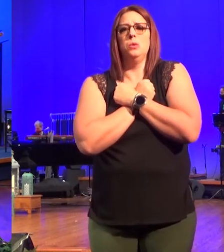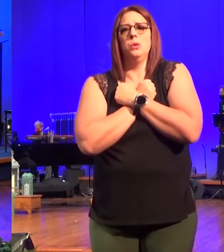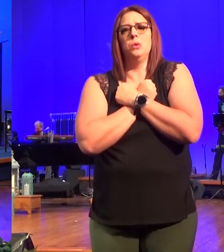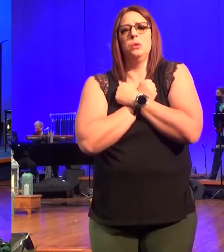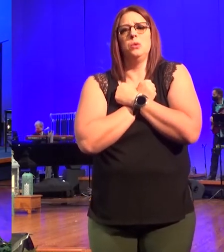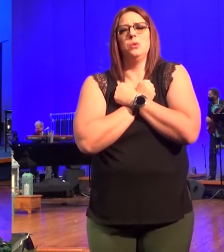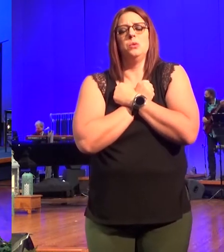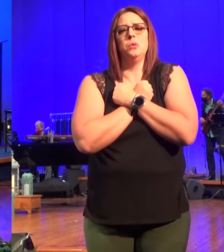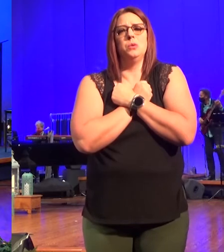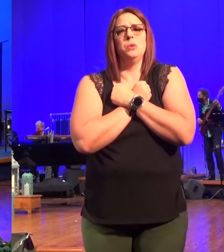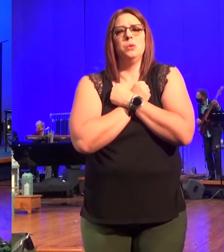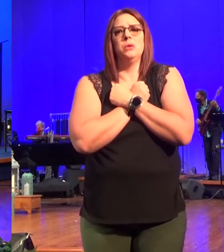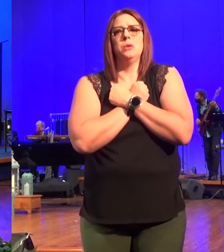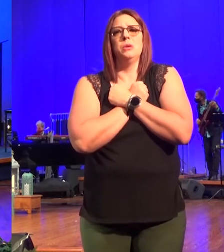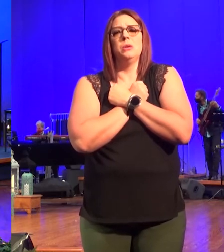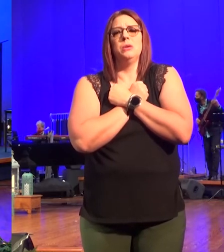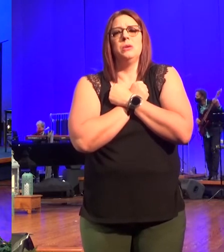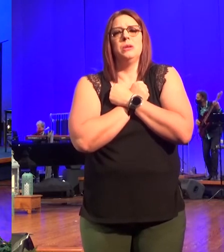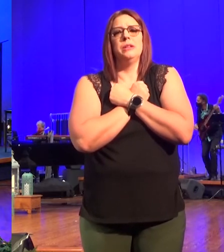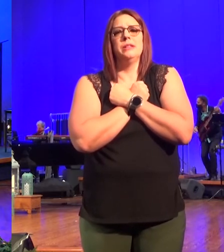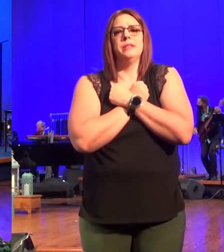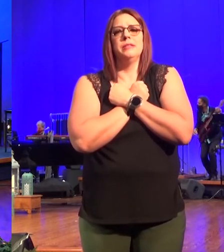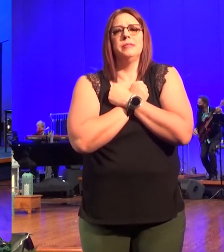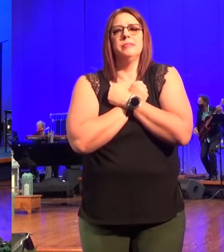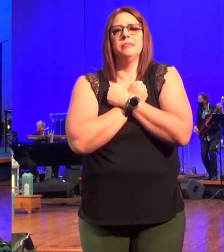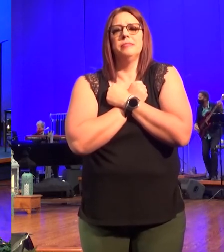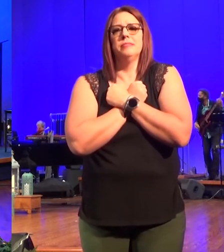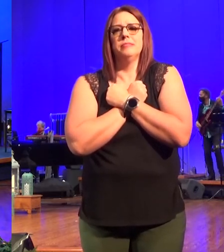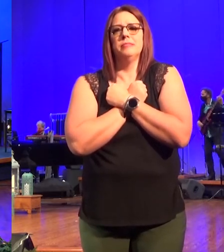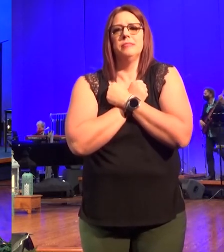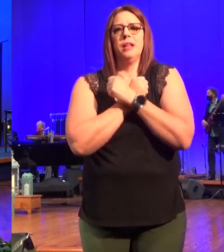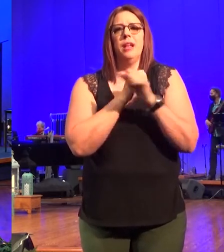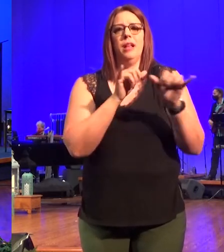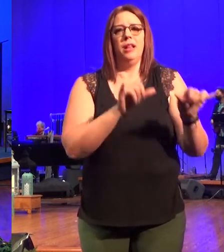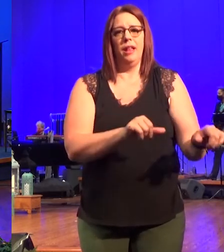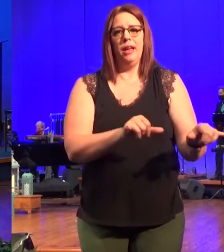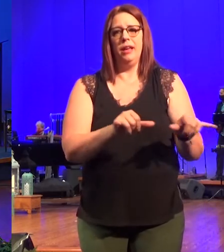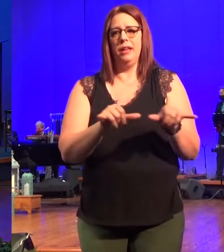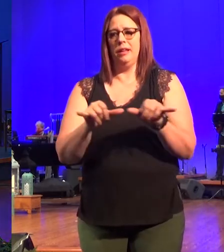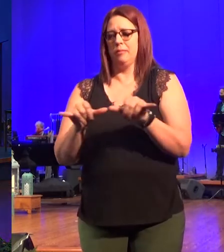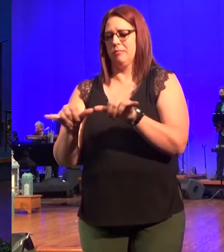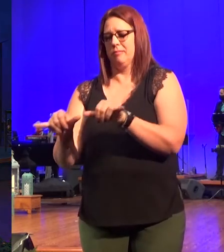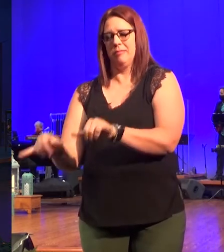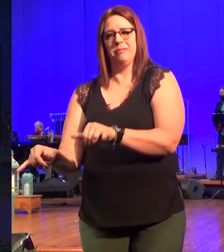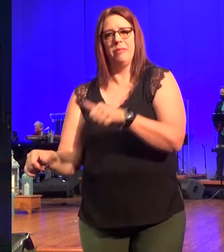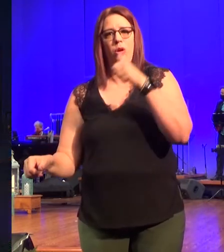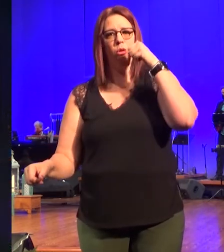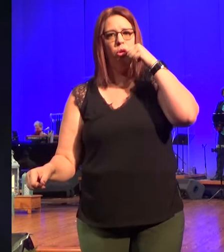hold you like